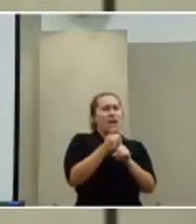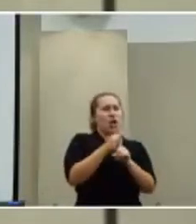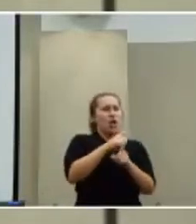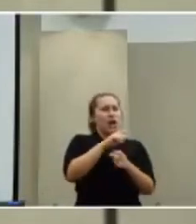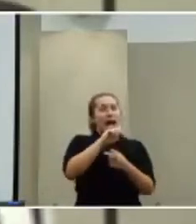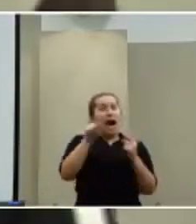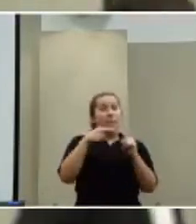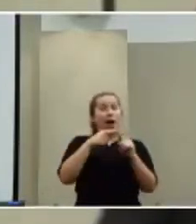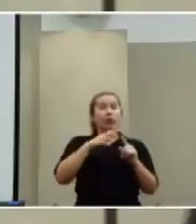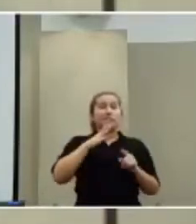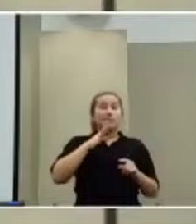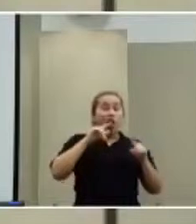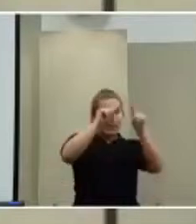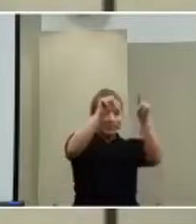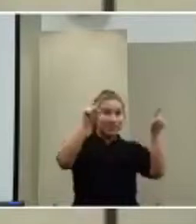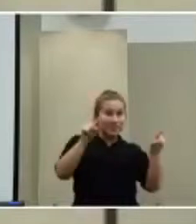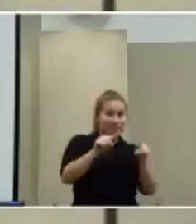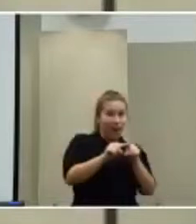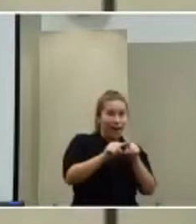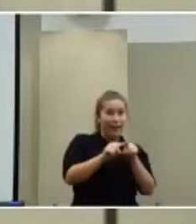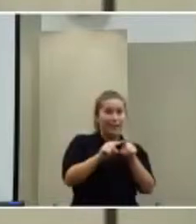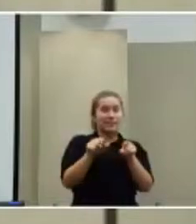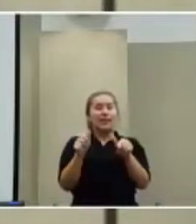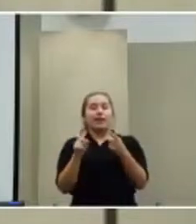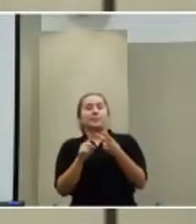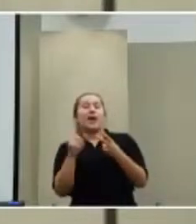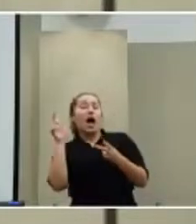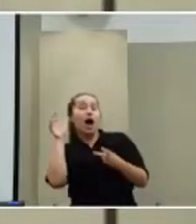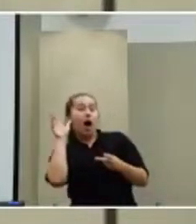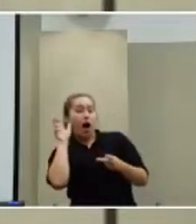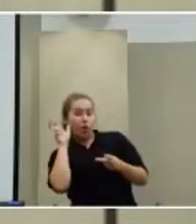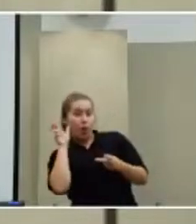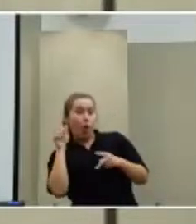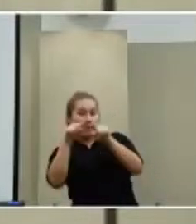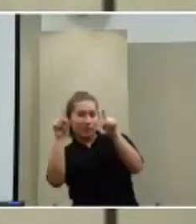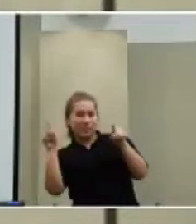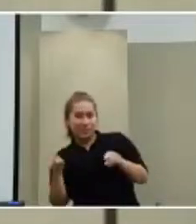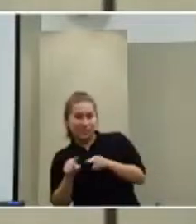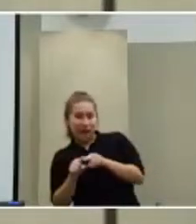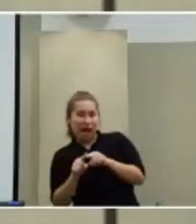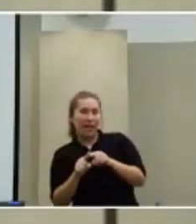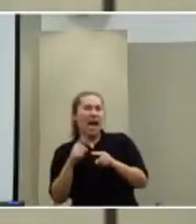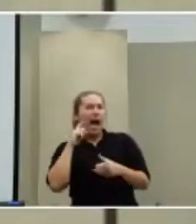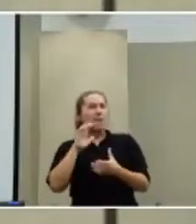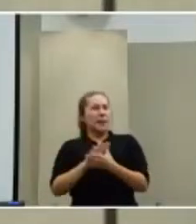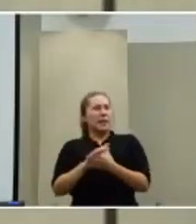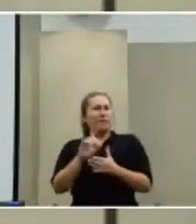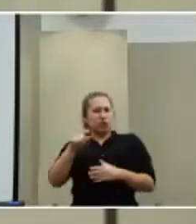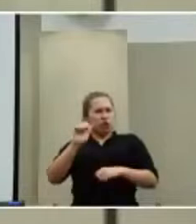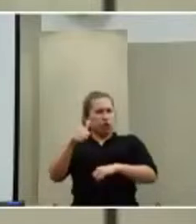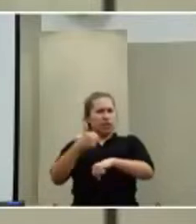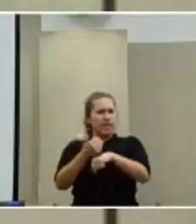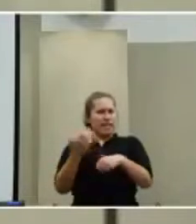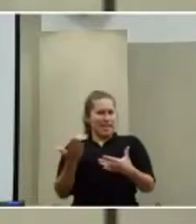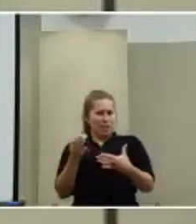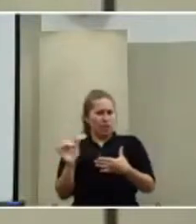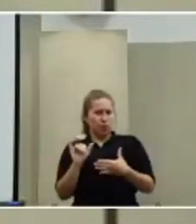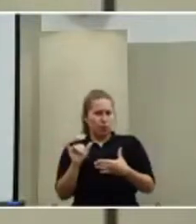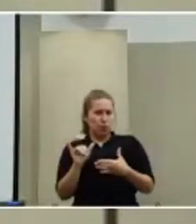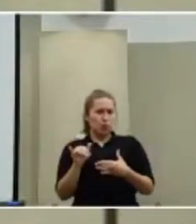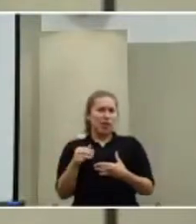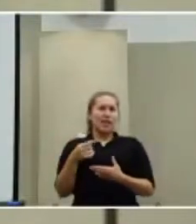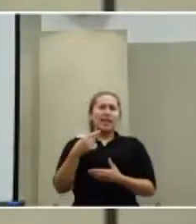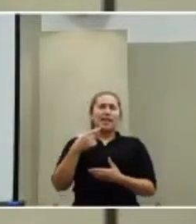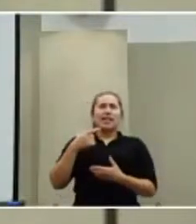signage and audio format of the signage around us. And I believe it's also suitable here. I believe there's room for